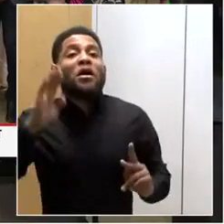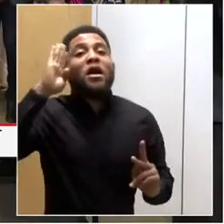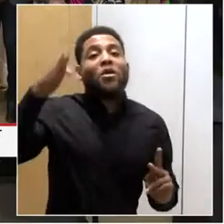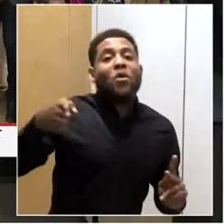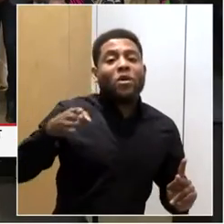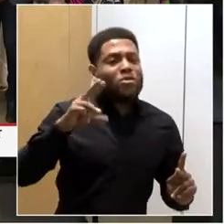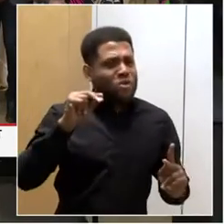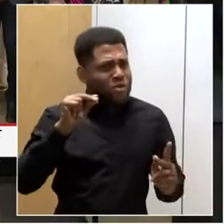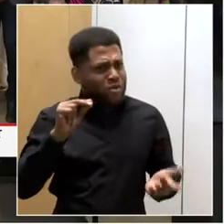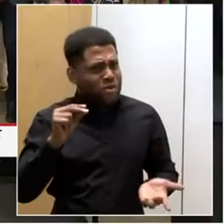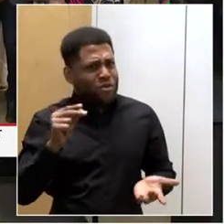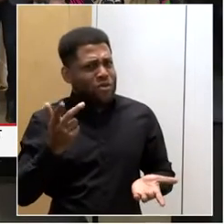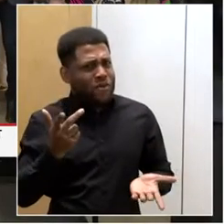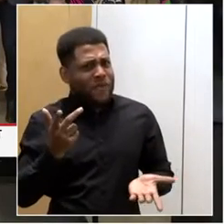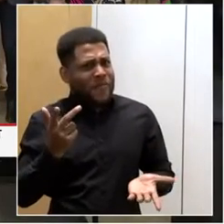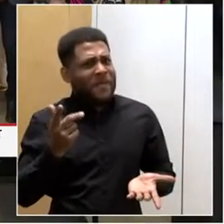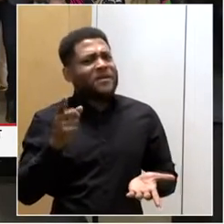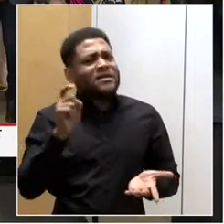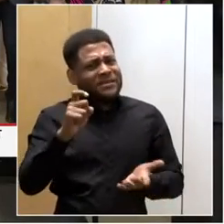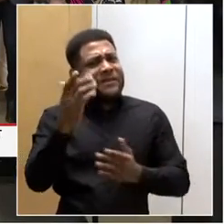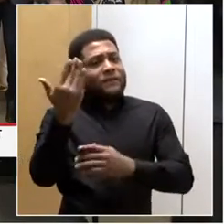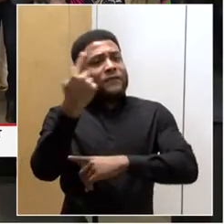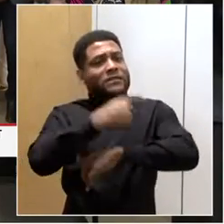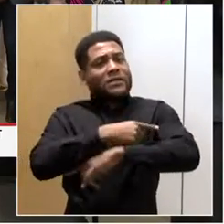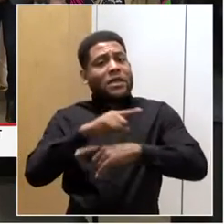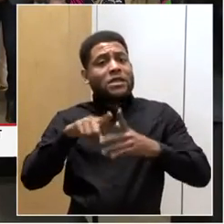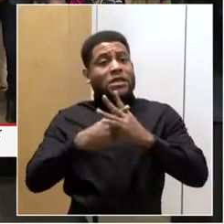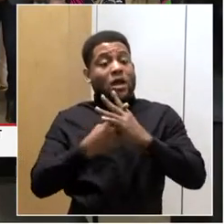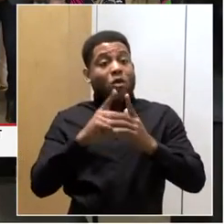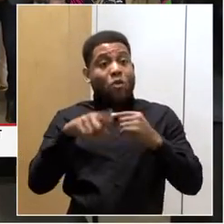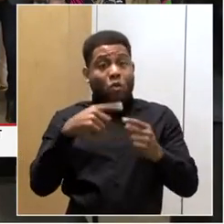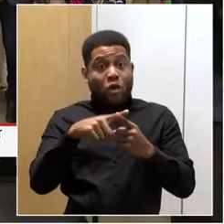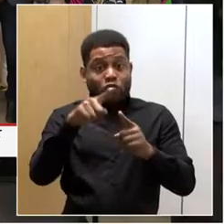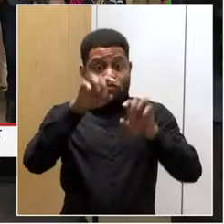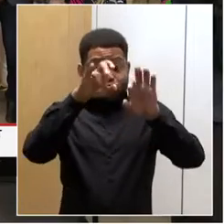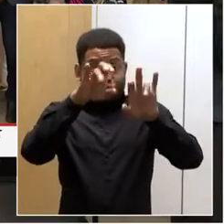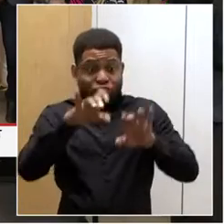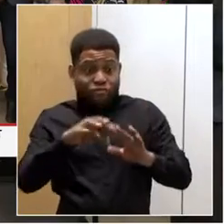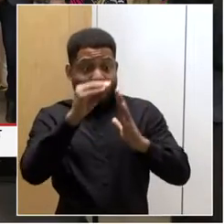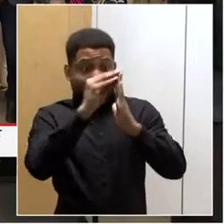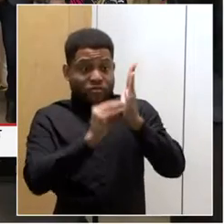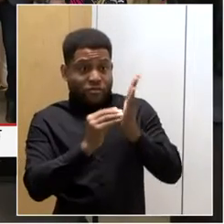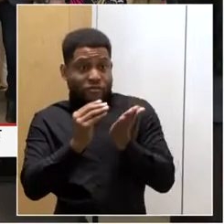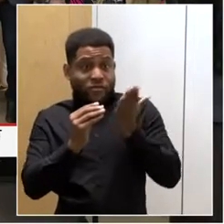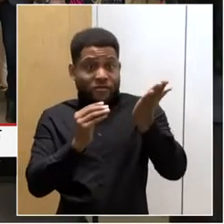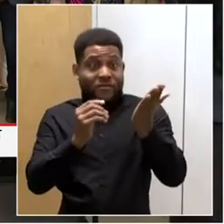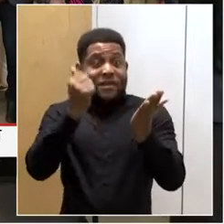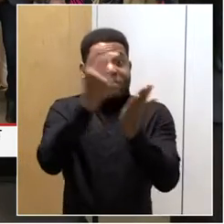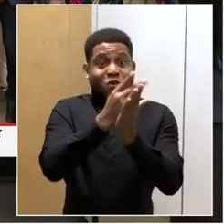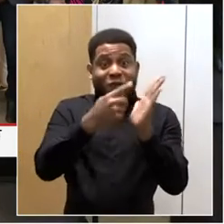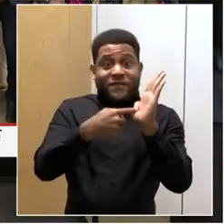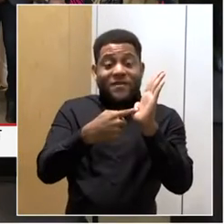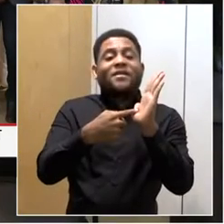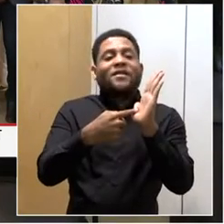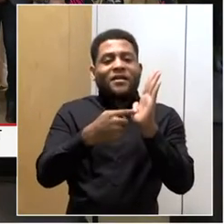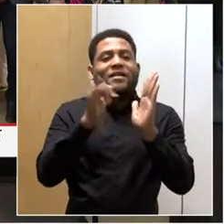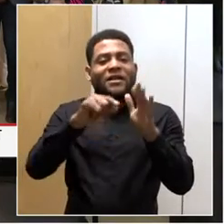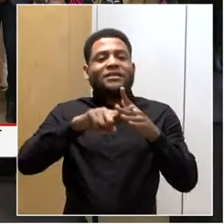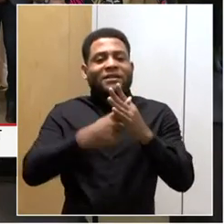days starts. The 15 days starts when you come to the table, having provided the